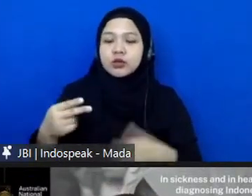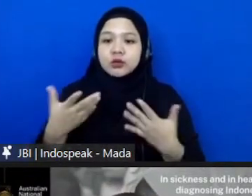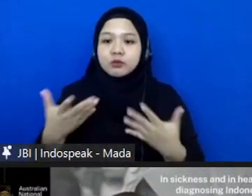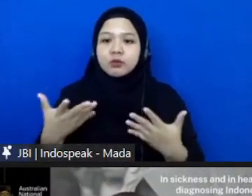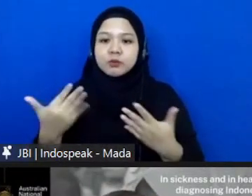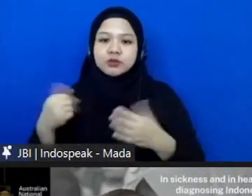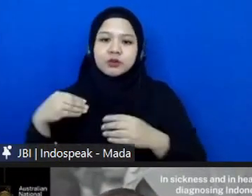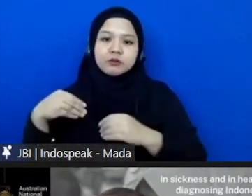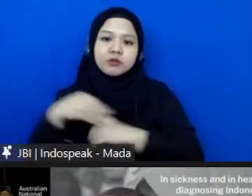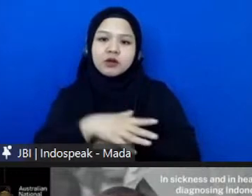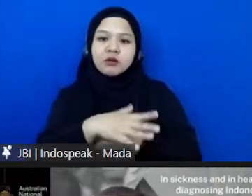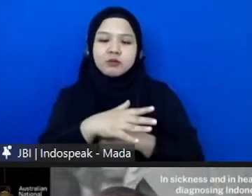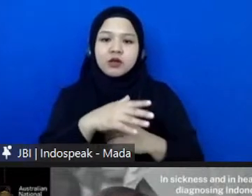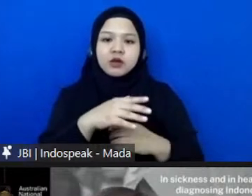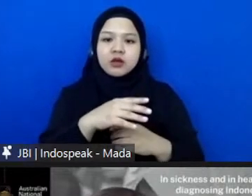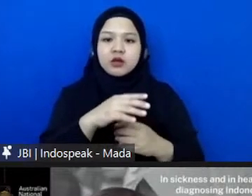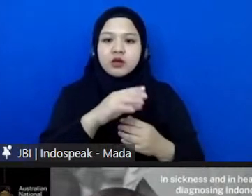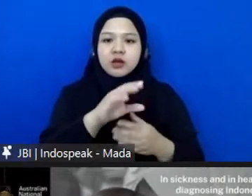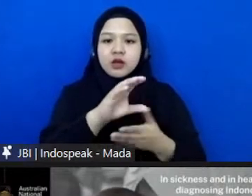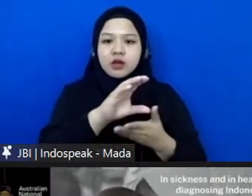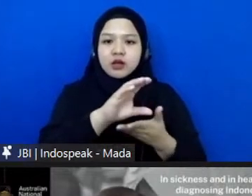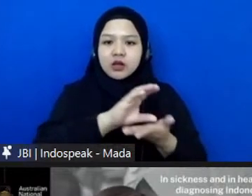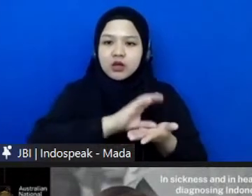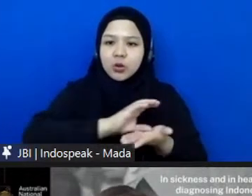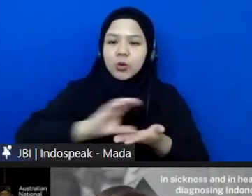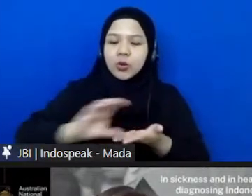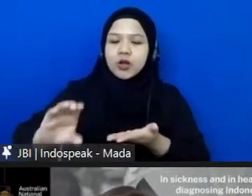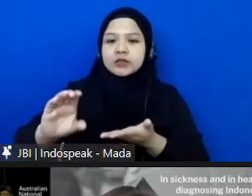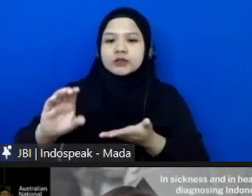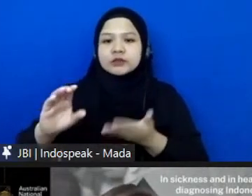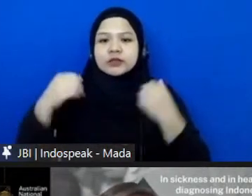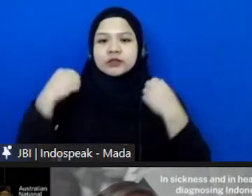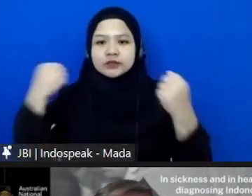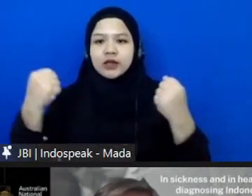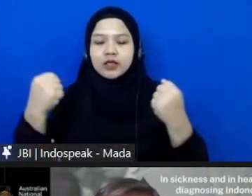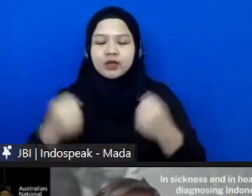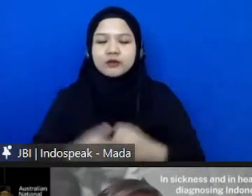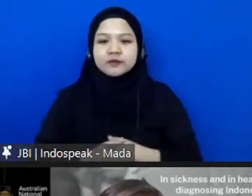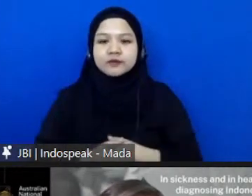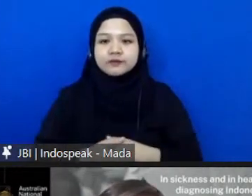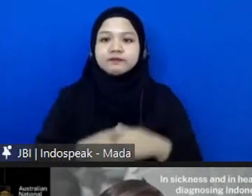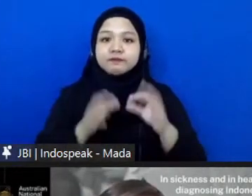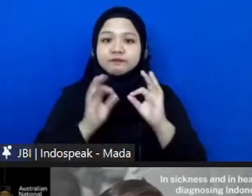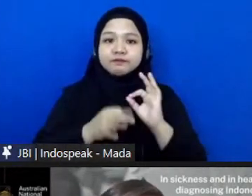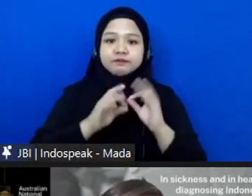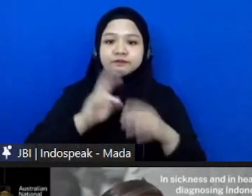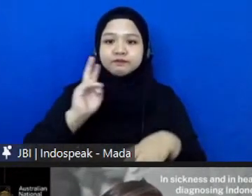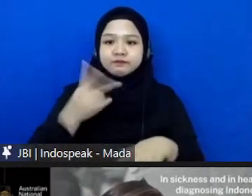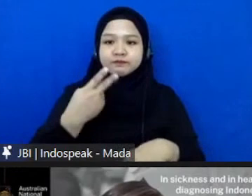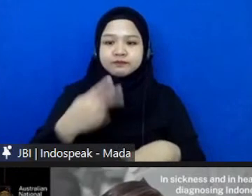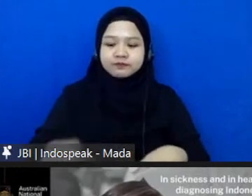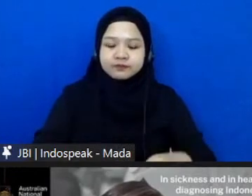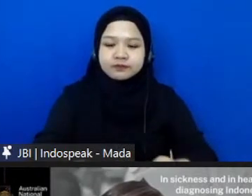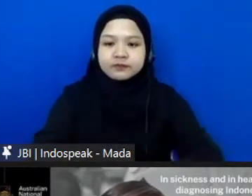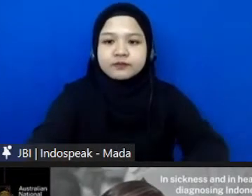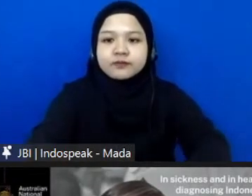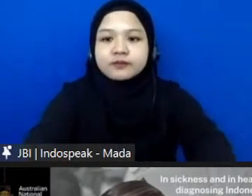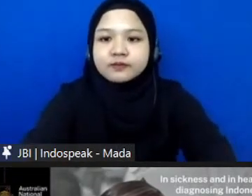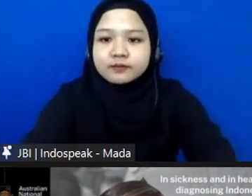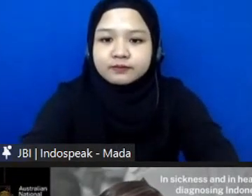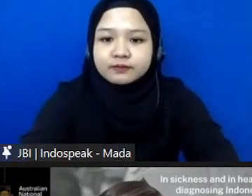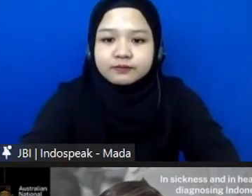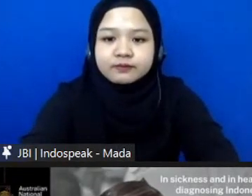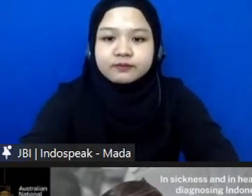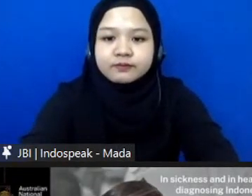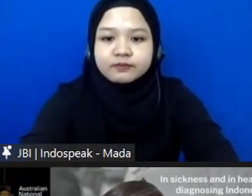the allocation of health resources? So I'm going to go, I think Lily might like to